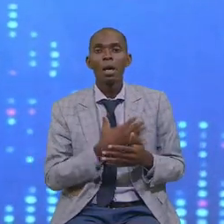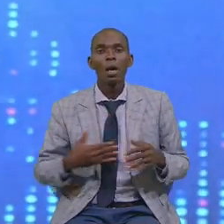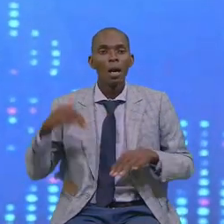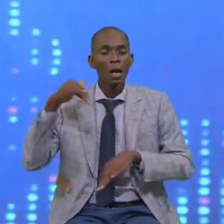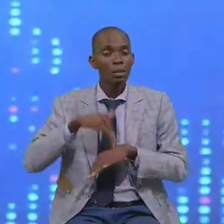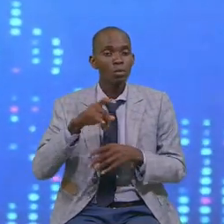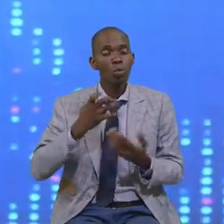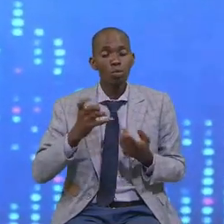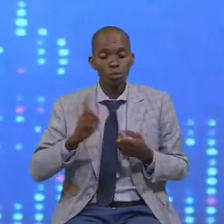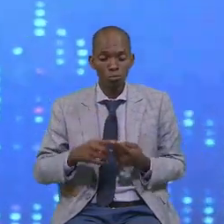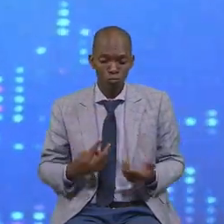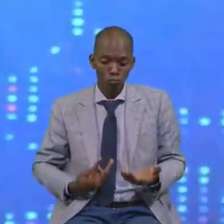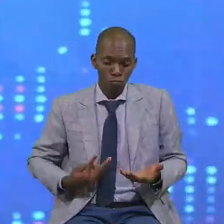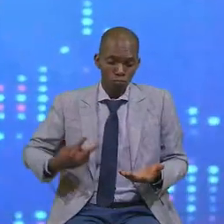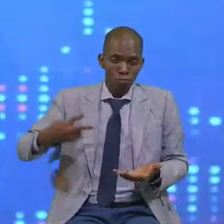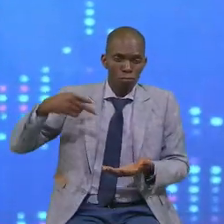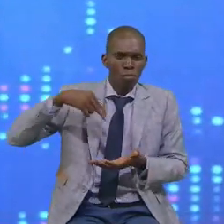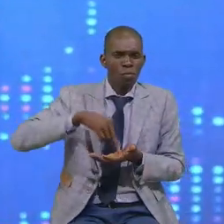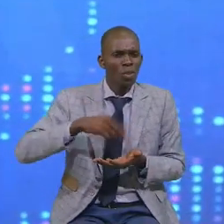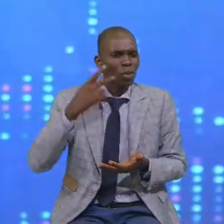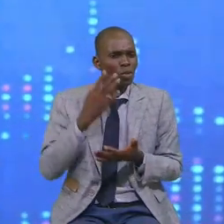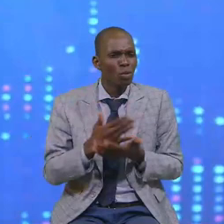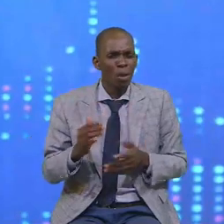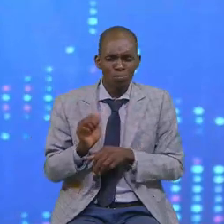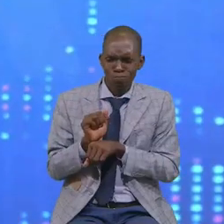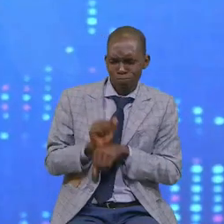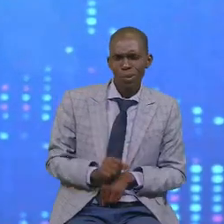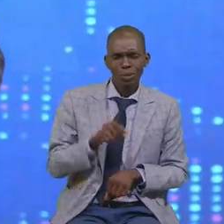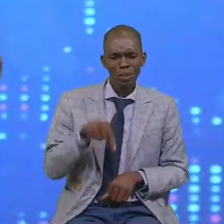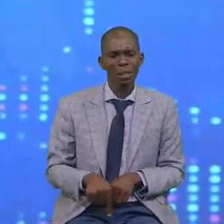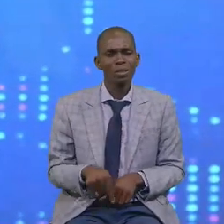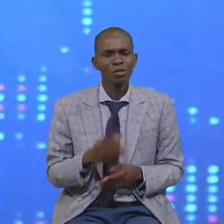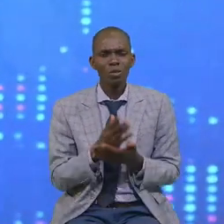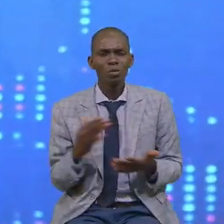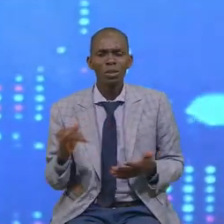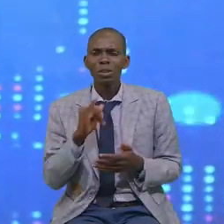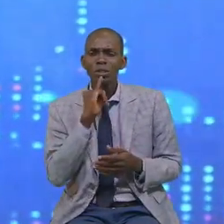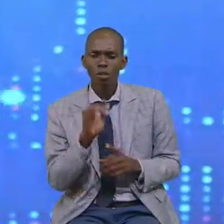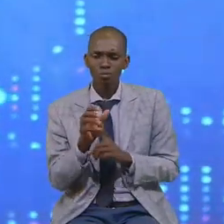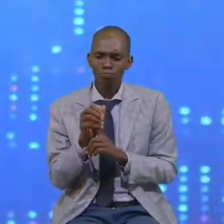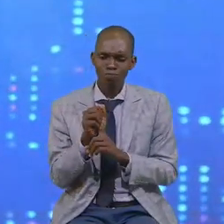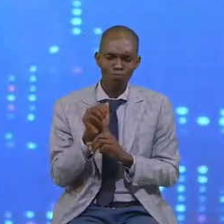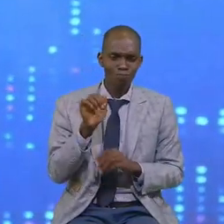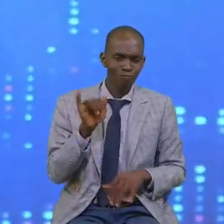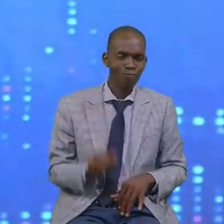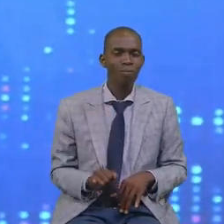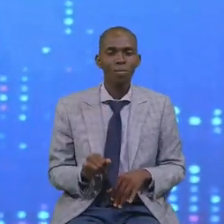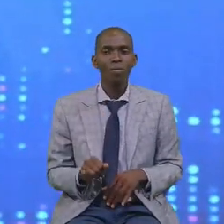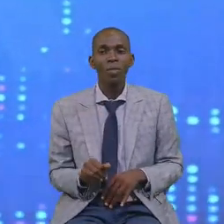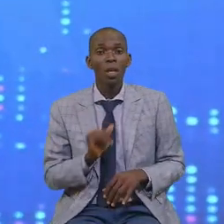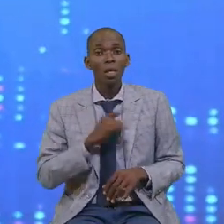rise up, you see that something is pinning you down. Something is holding you down. I say